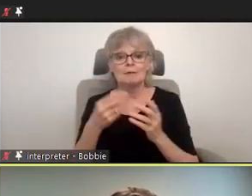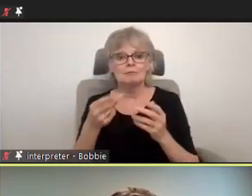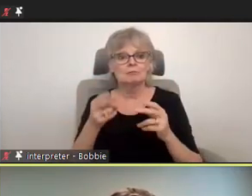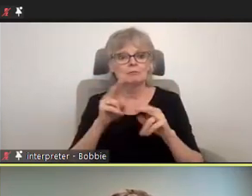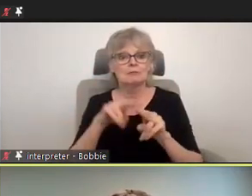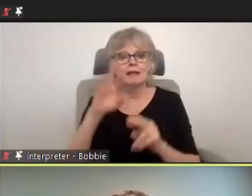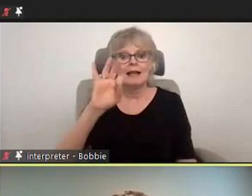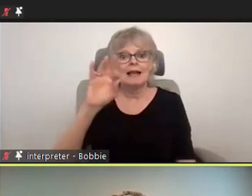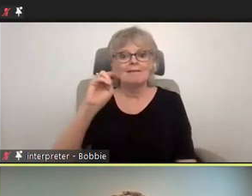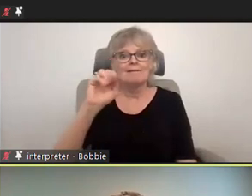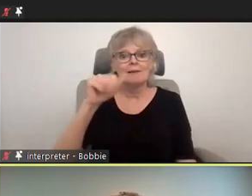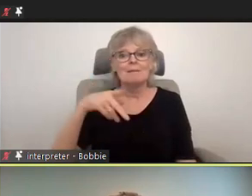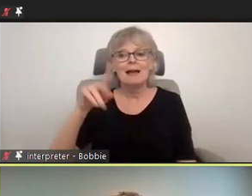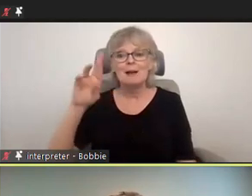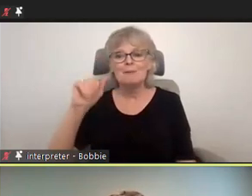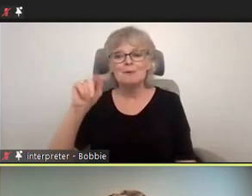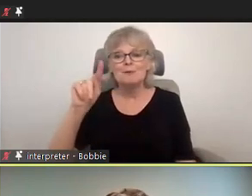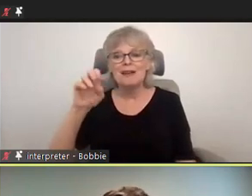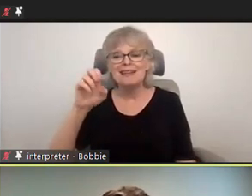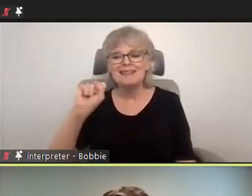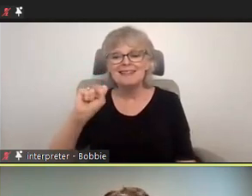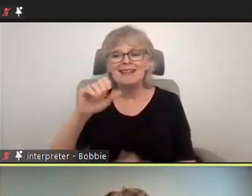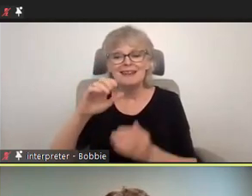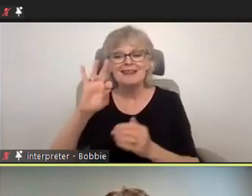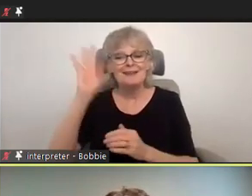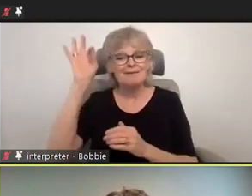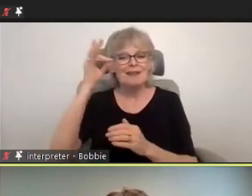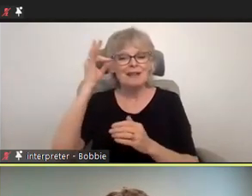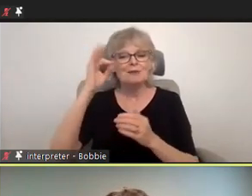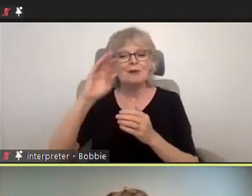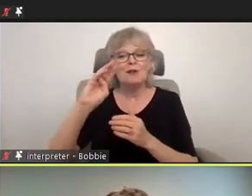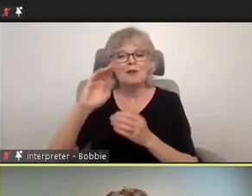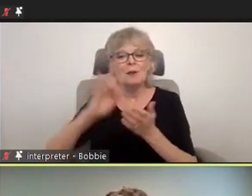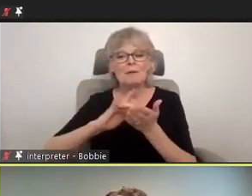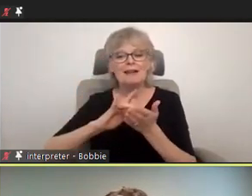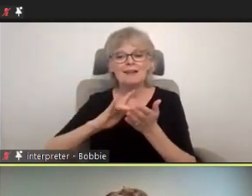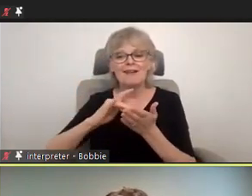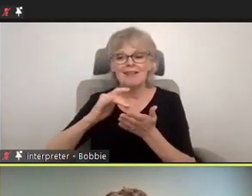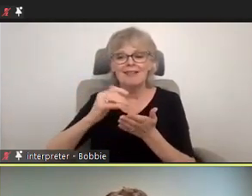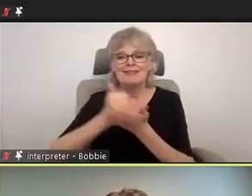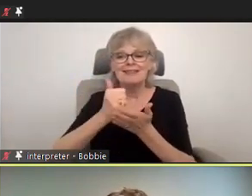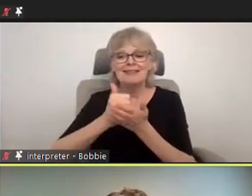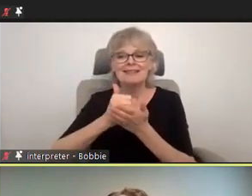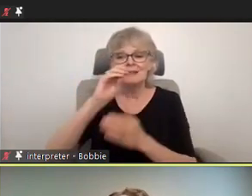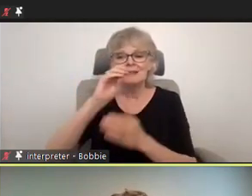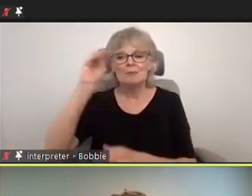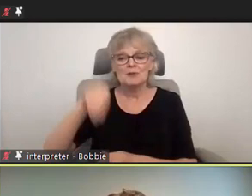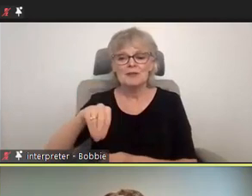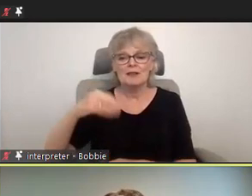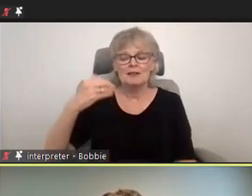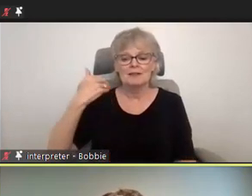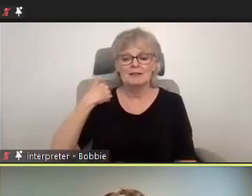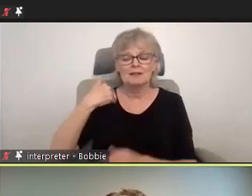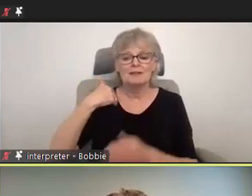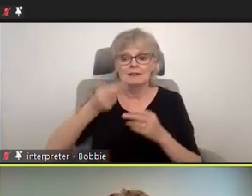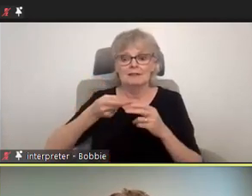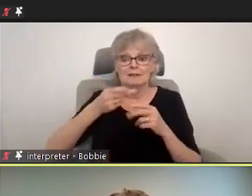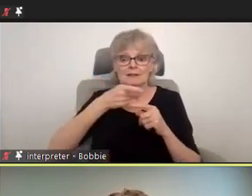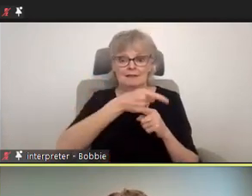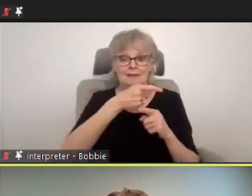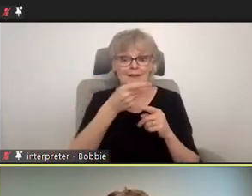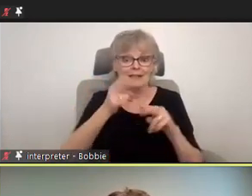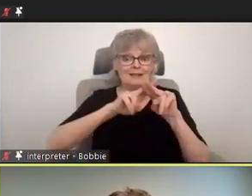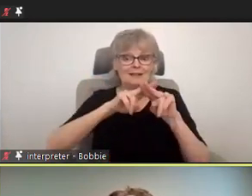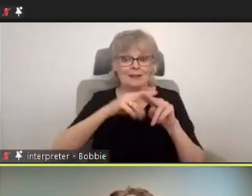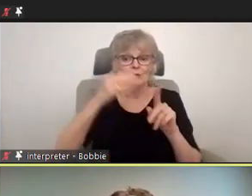FMAP rates, the federal medical assistance percentages, so the fact that provider agencies have been getting enhanced or increased reimbursement rates